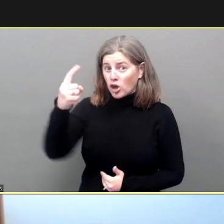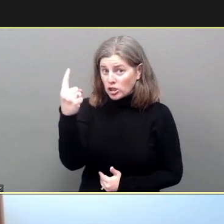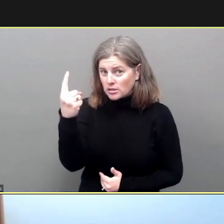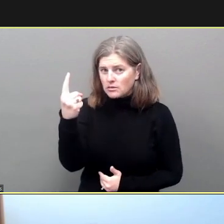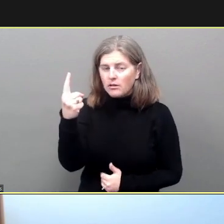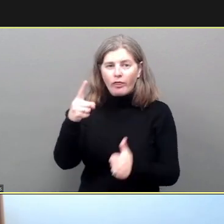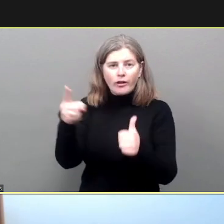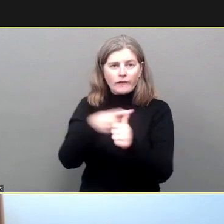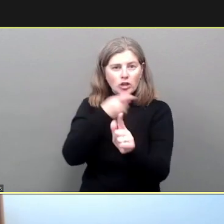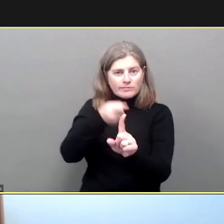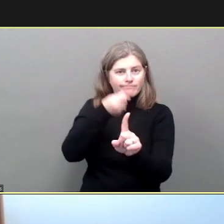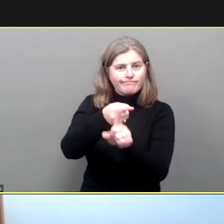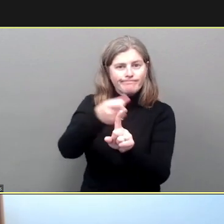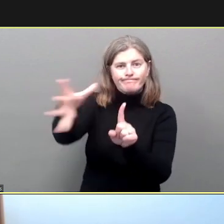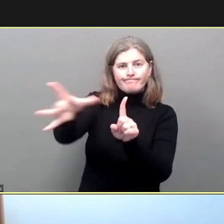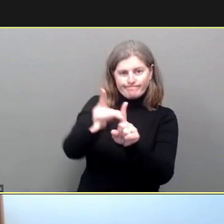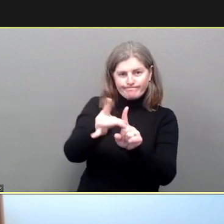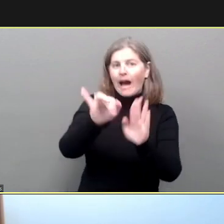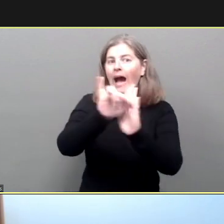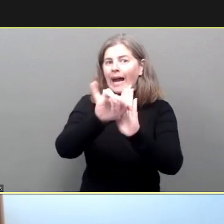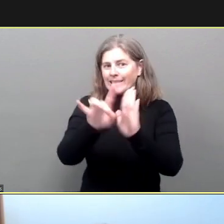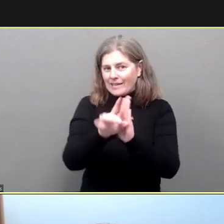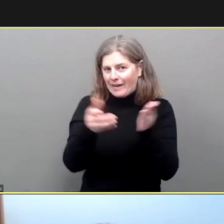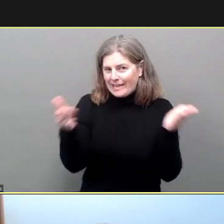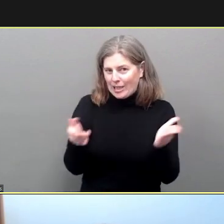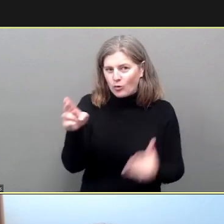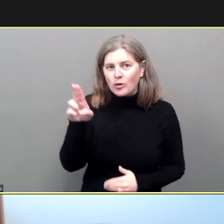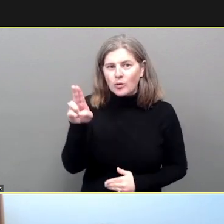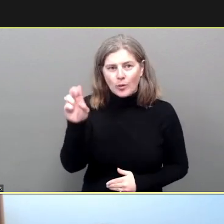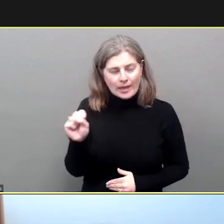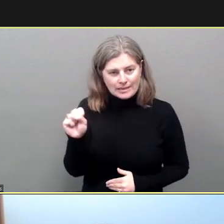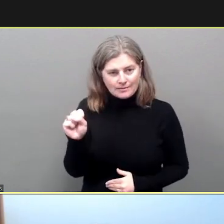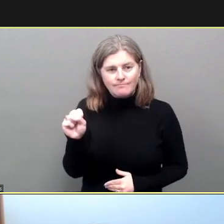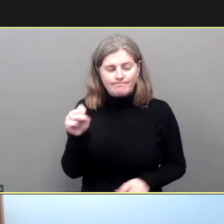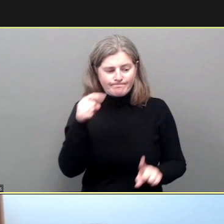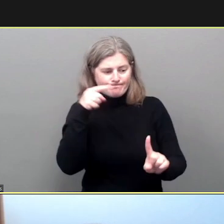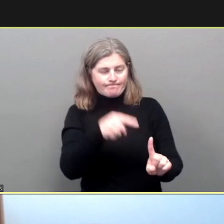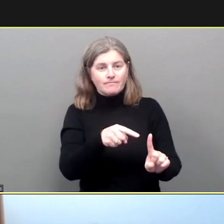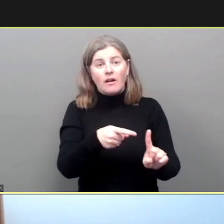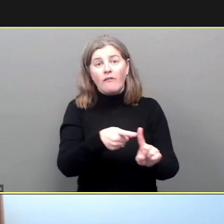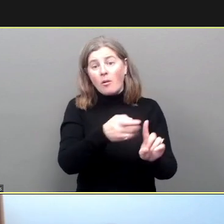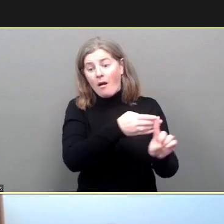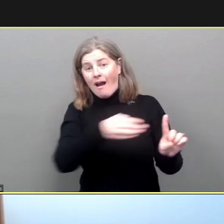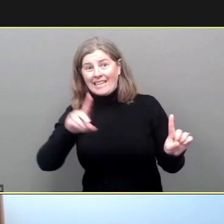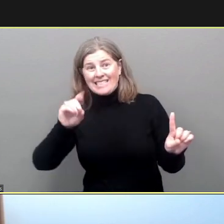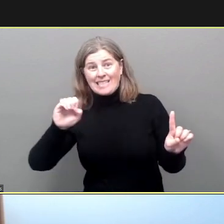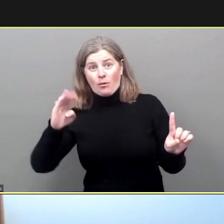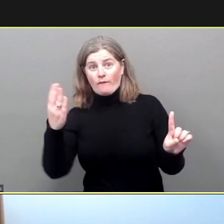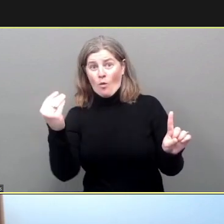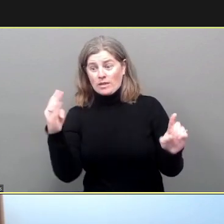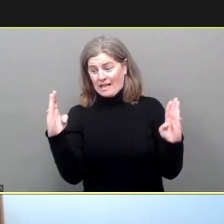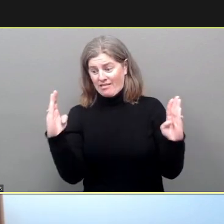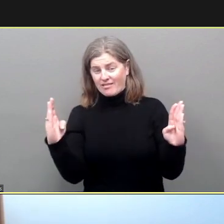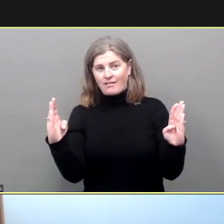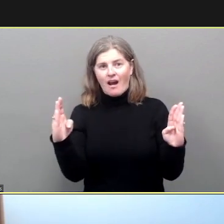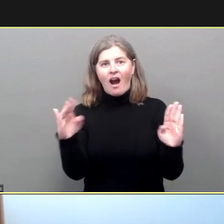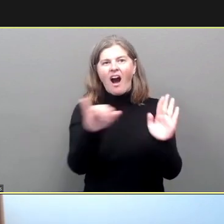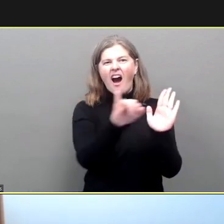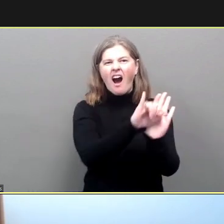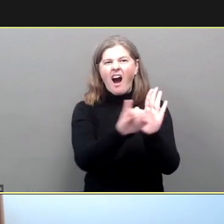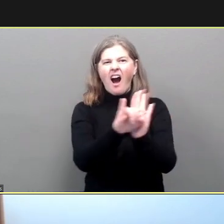this variant was identified in the United States. And as of the 14th, it had been identified